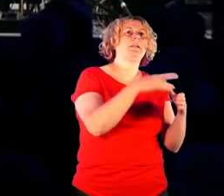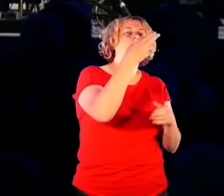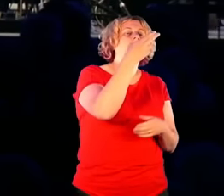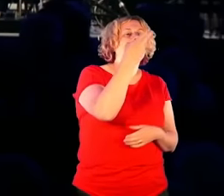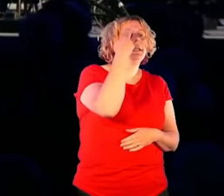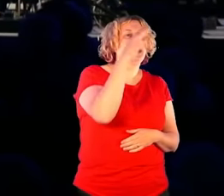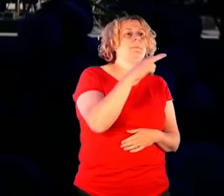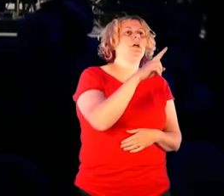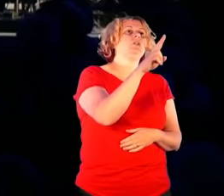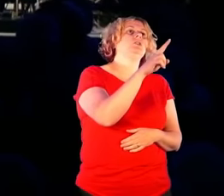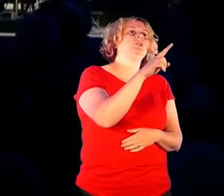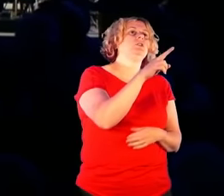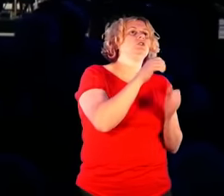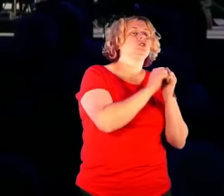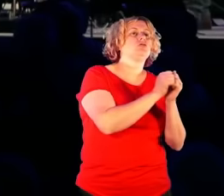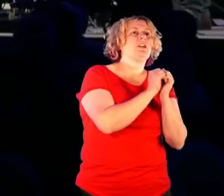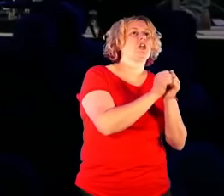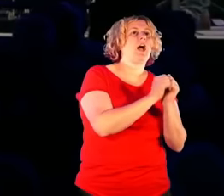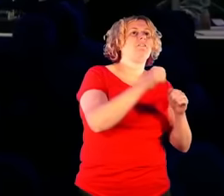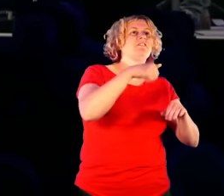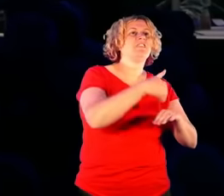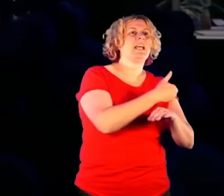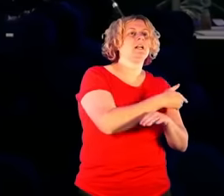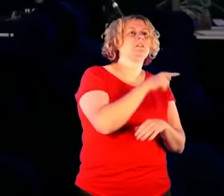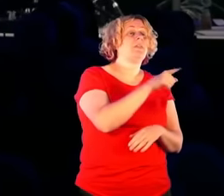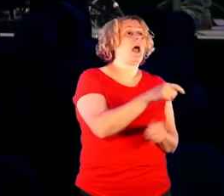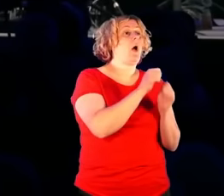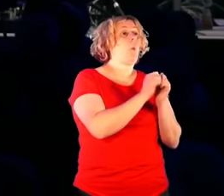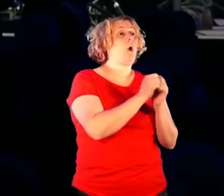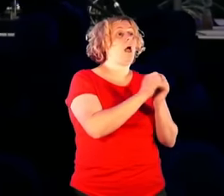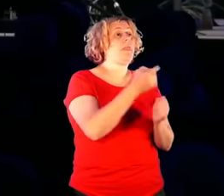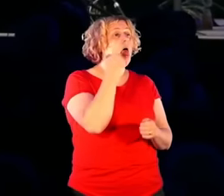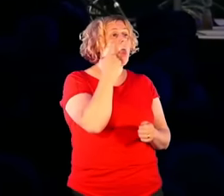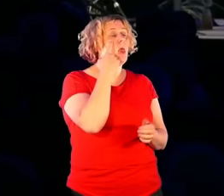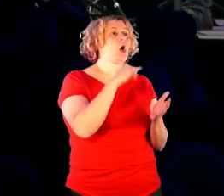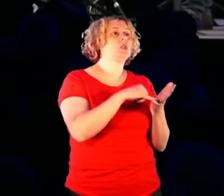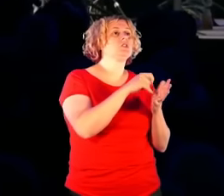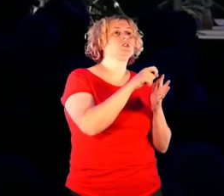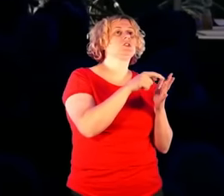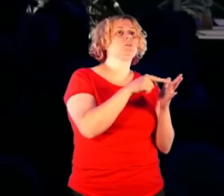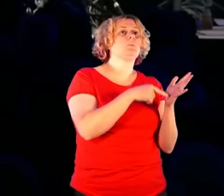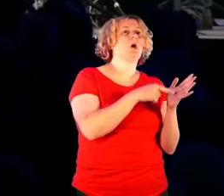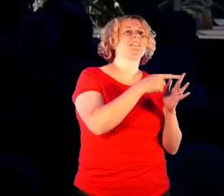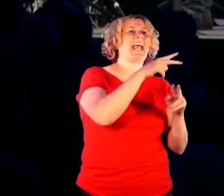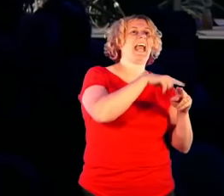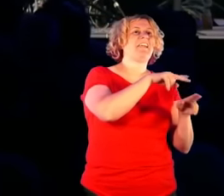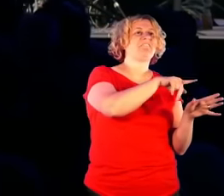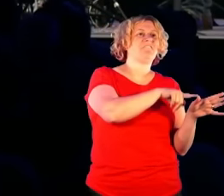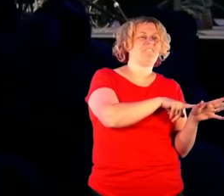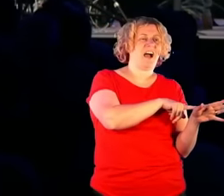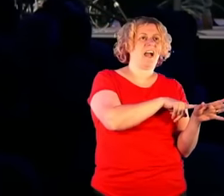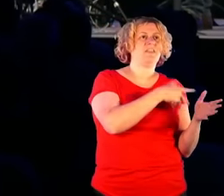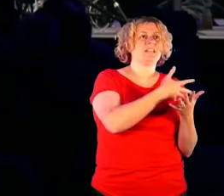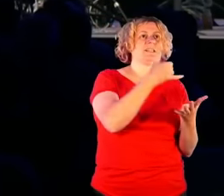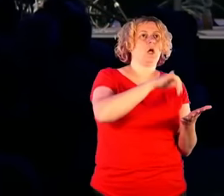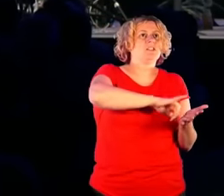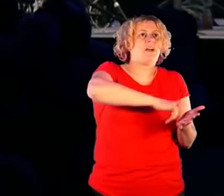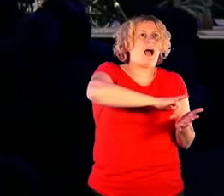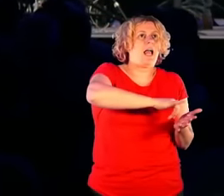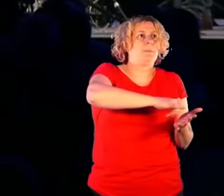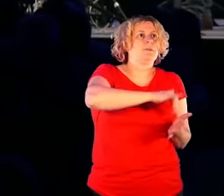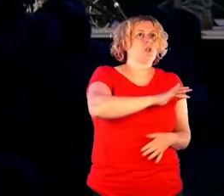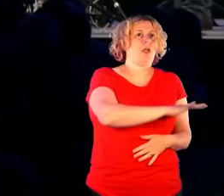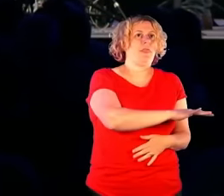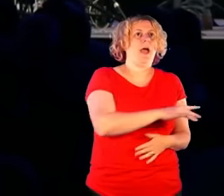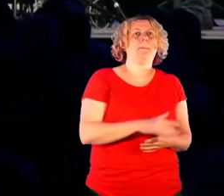are really worth checking out on Spotify. I've got lots of albums recorded there, and other ones they're recording at the minute, actually, which are going to come out hopefully in